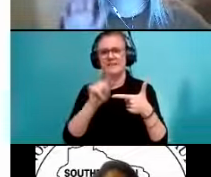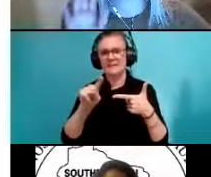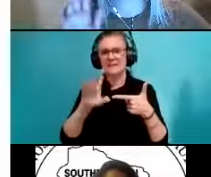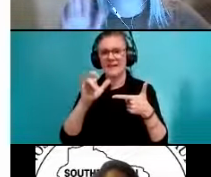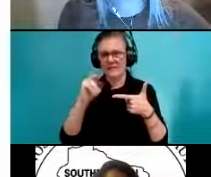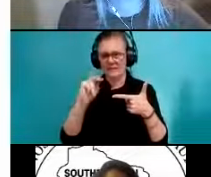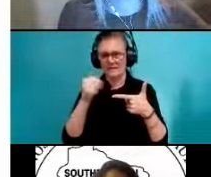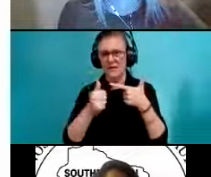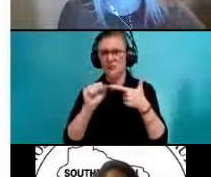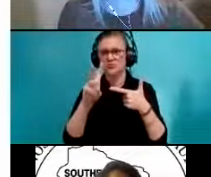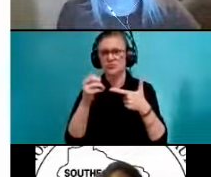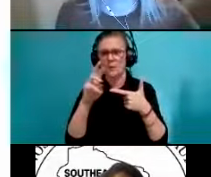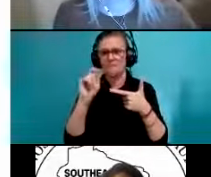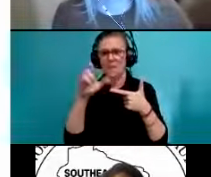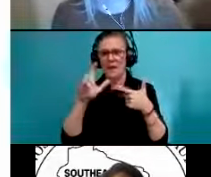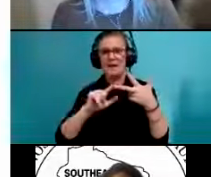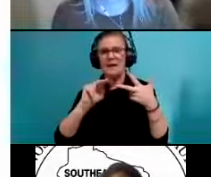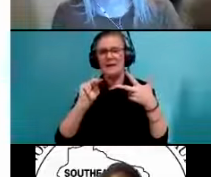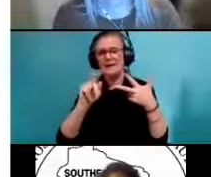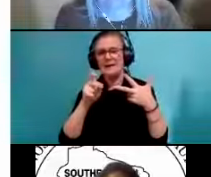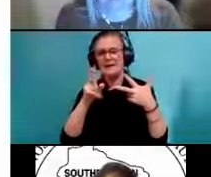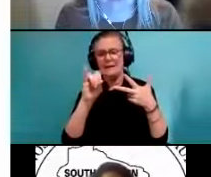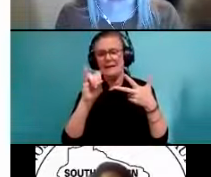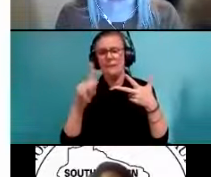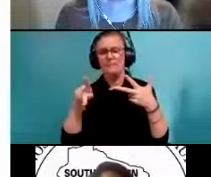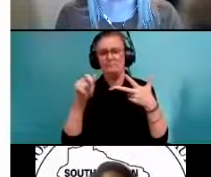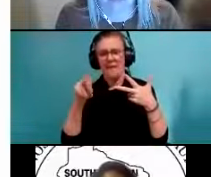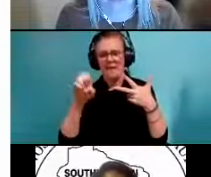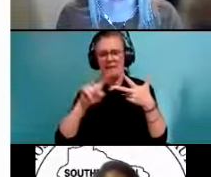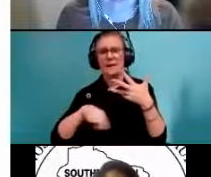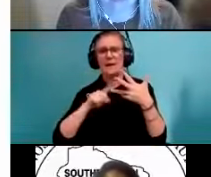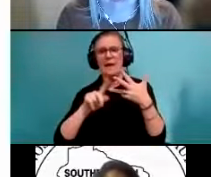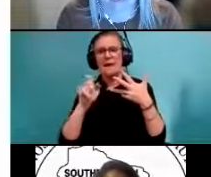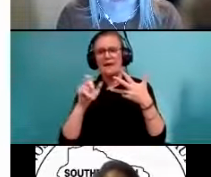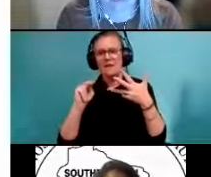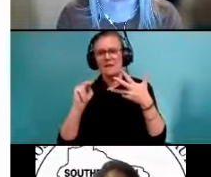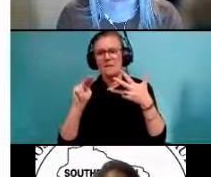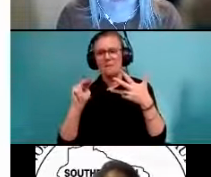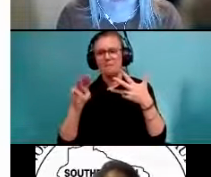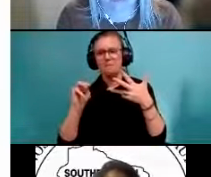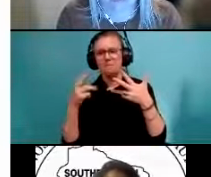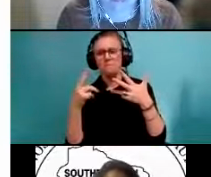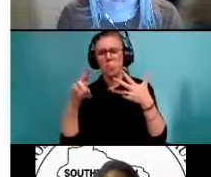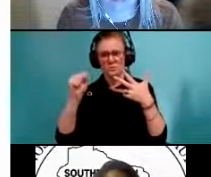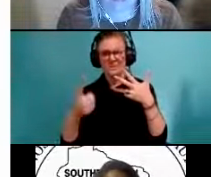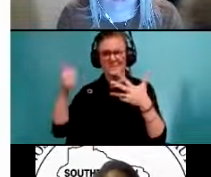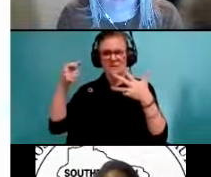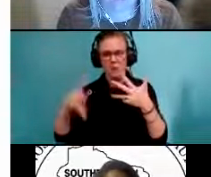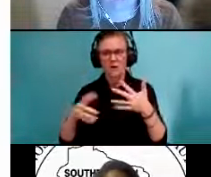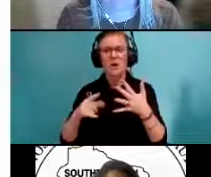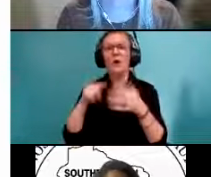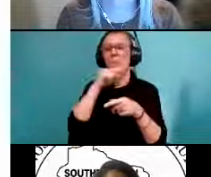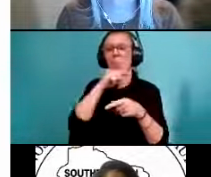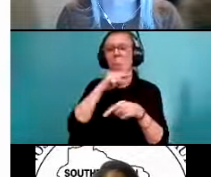SewerPAC. We have Nikki Payne and Kevin Muse, who's our executive director. And then from Milwaukee County, we have